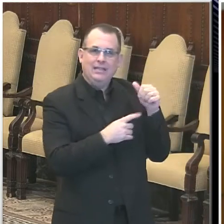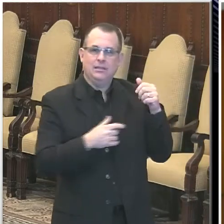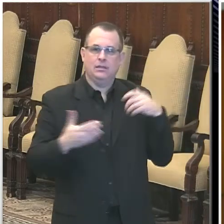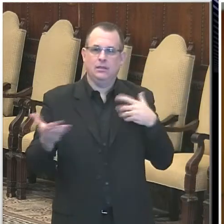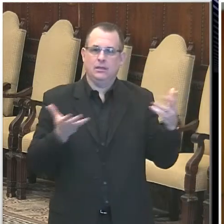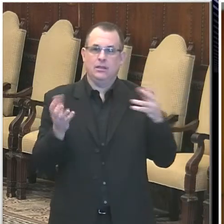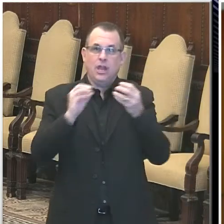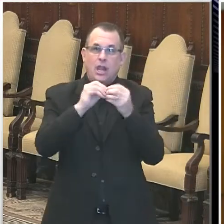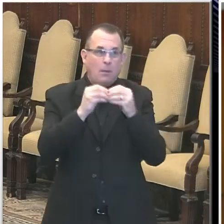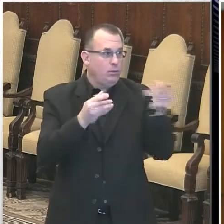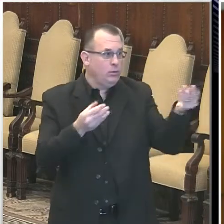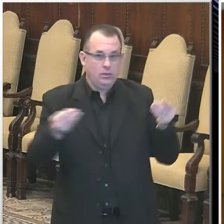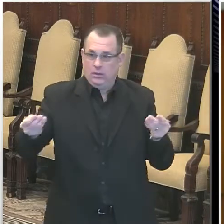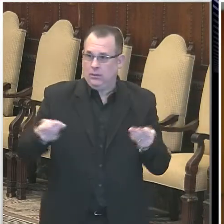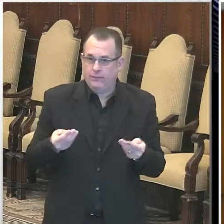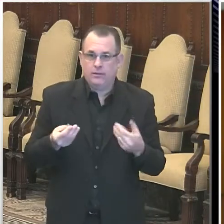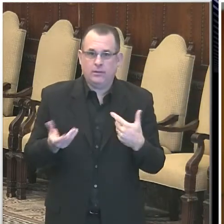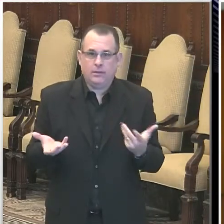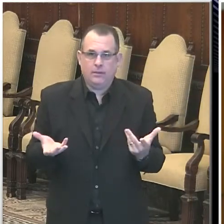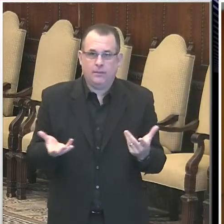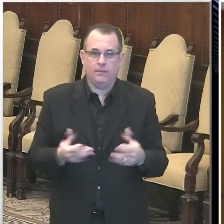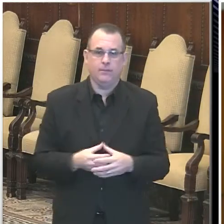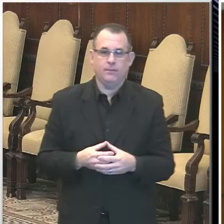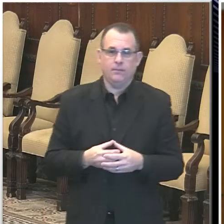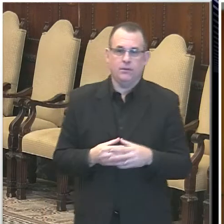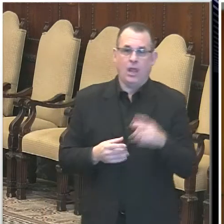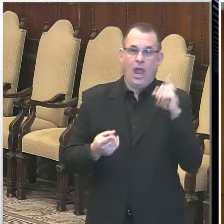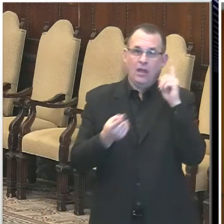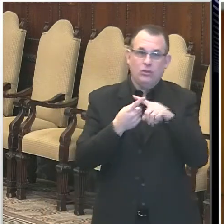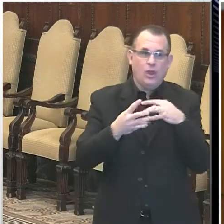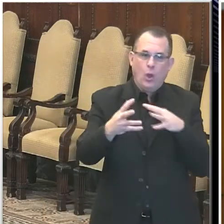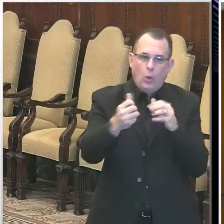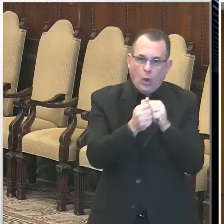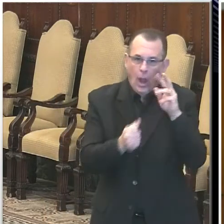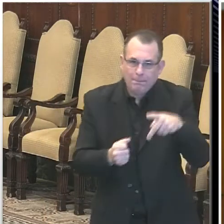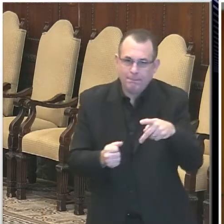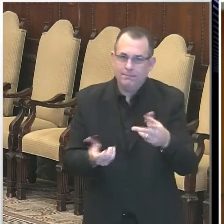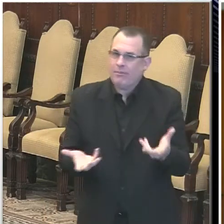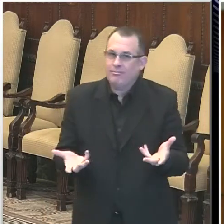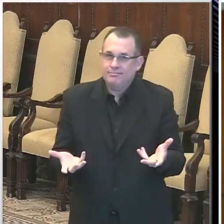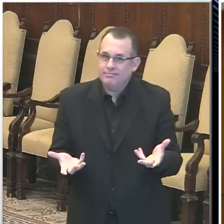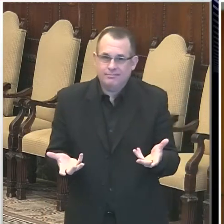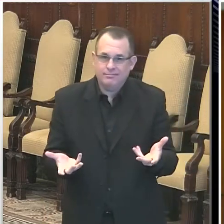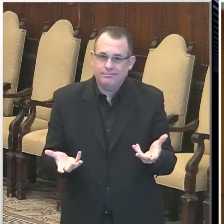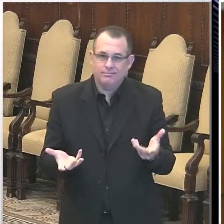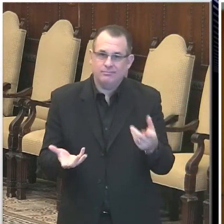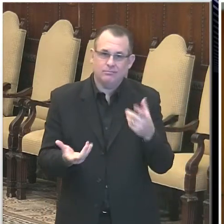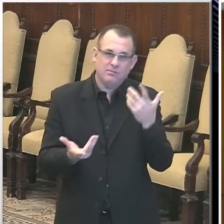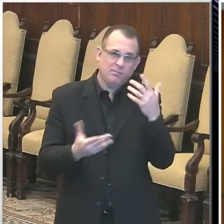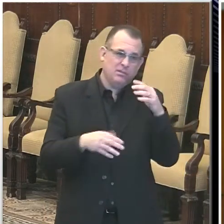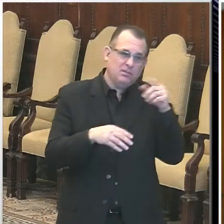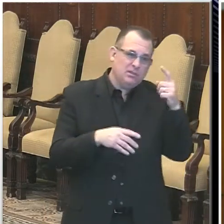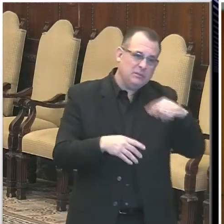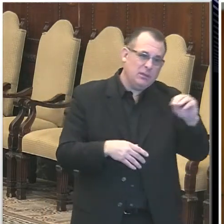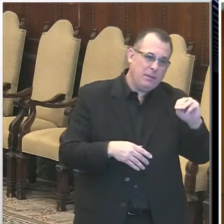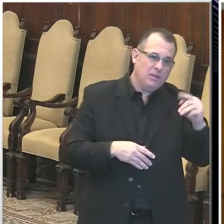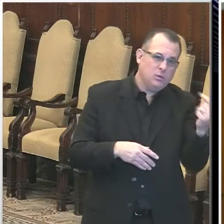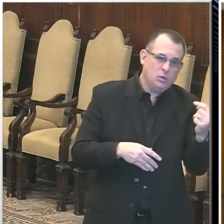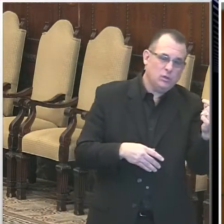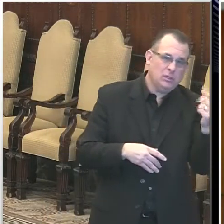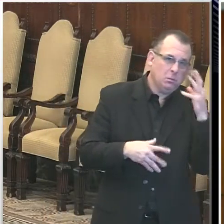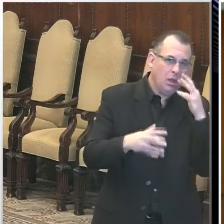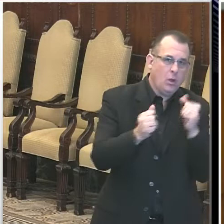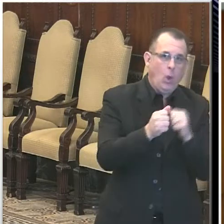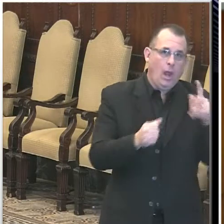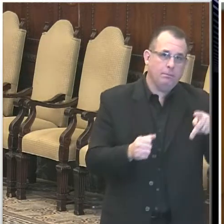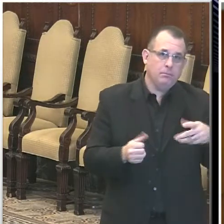lower. And in previous weeks, we have caught up when that backlog is cleared on Monday and Tuesday. Now, this week, for some reason, in the early part of this week, we